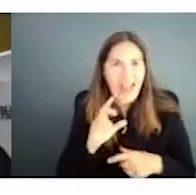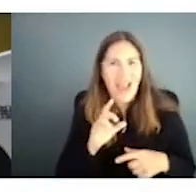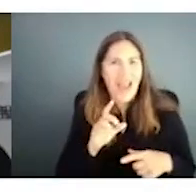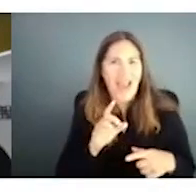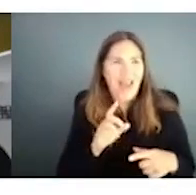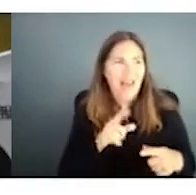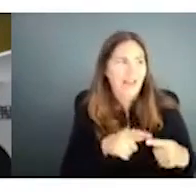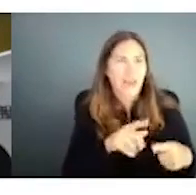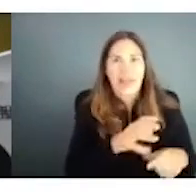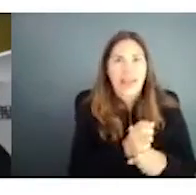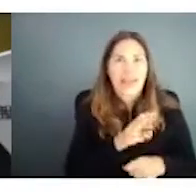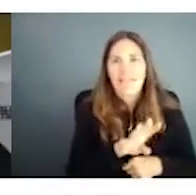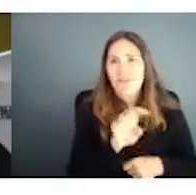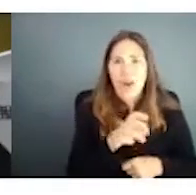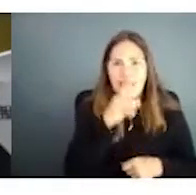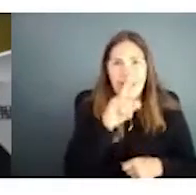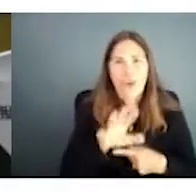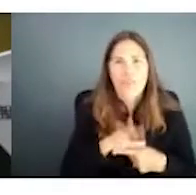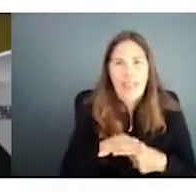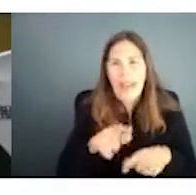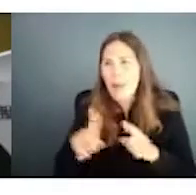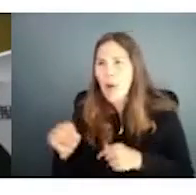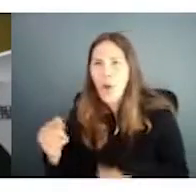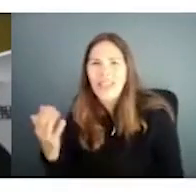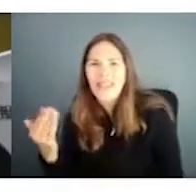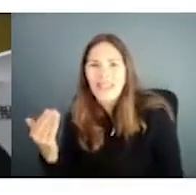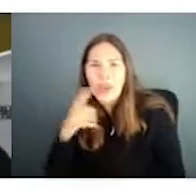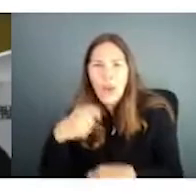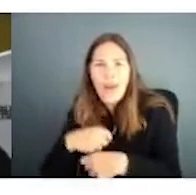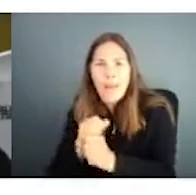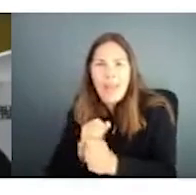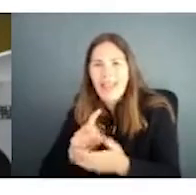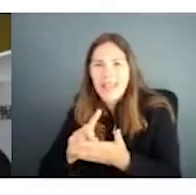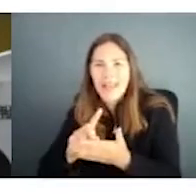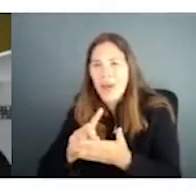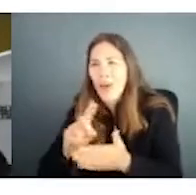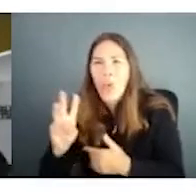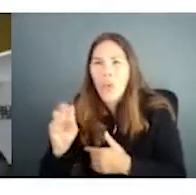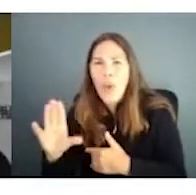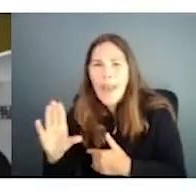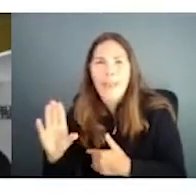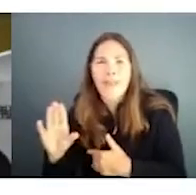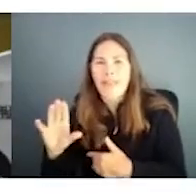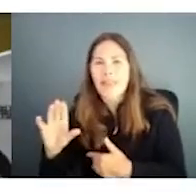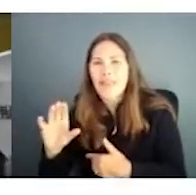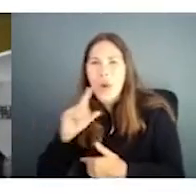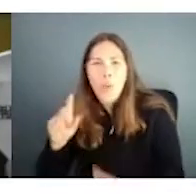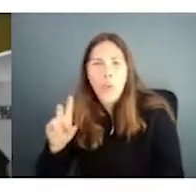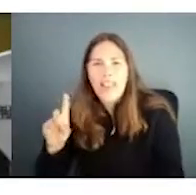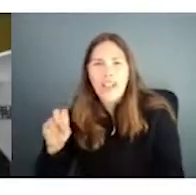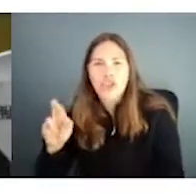the video class, but maybe only 15 want to create web pages in Dreamweaver. So that was a real barrier